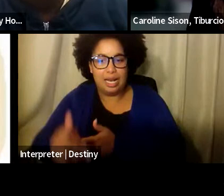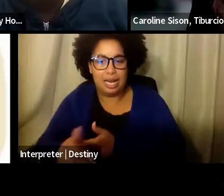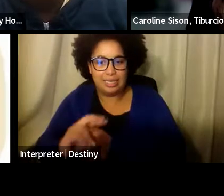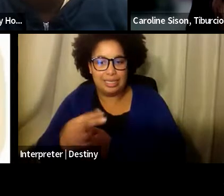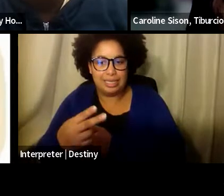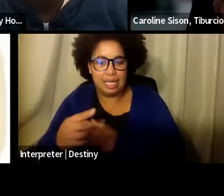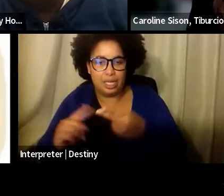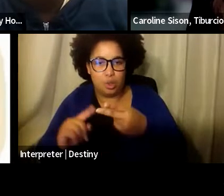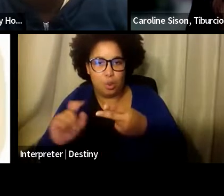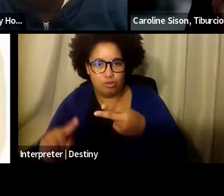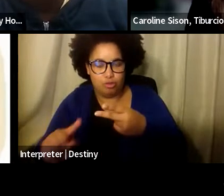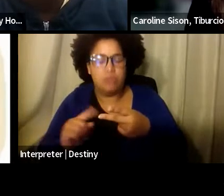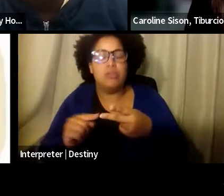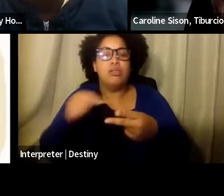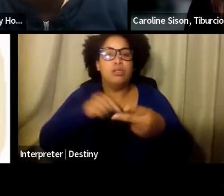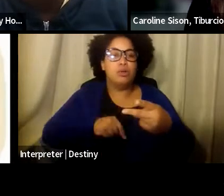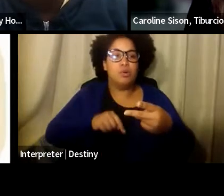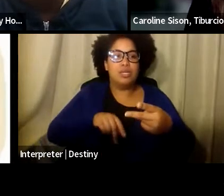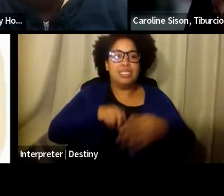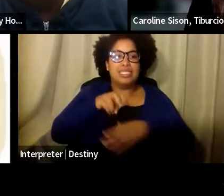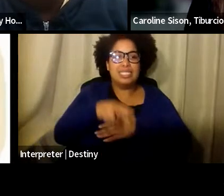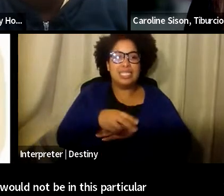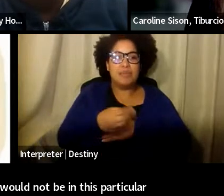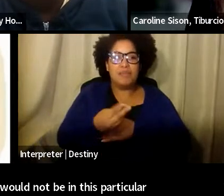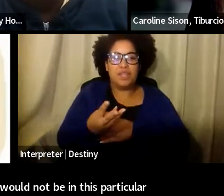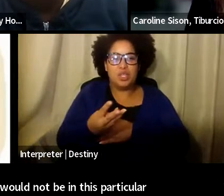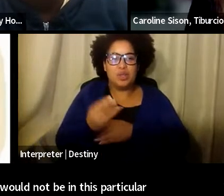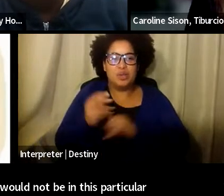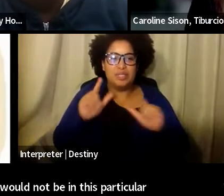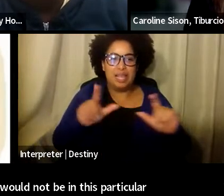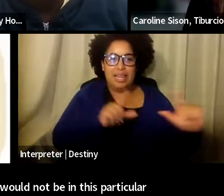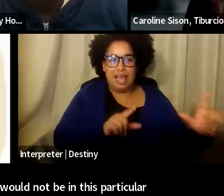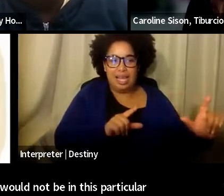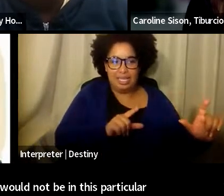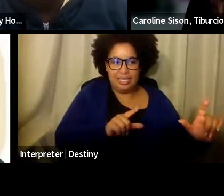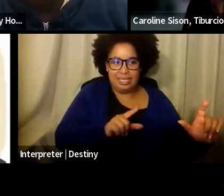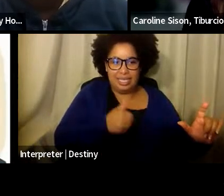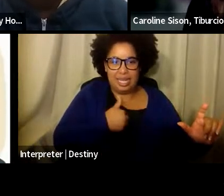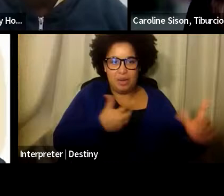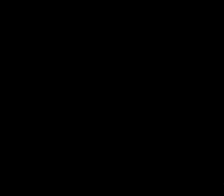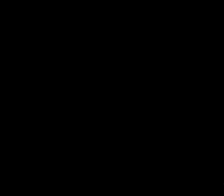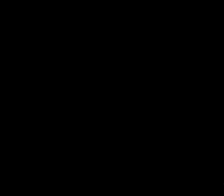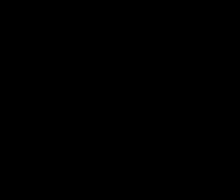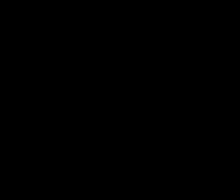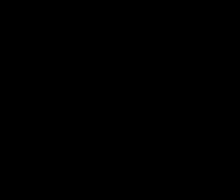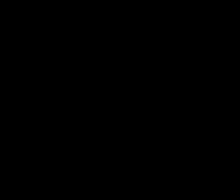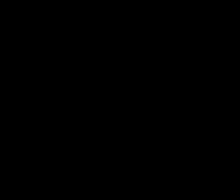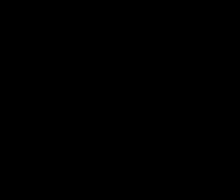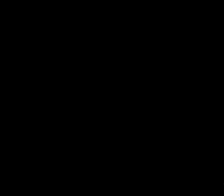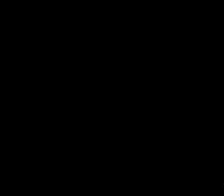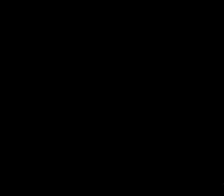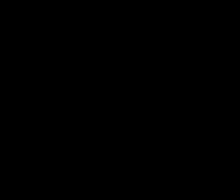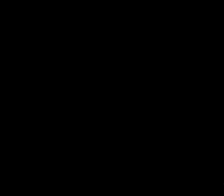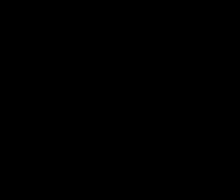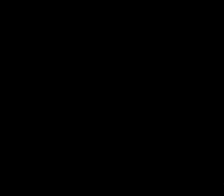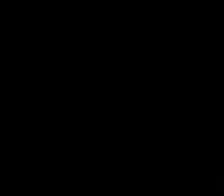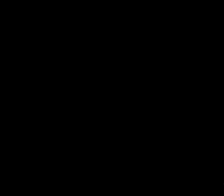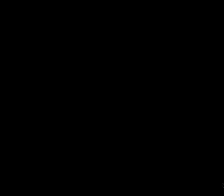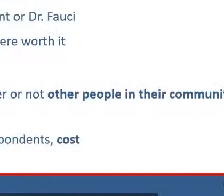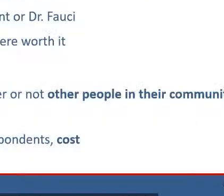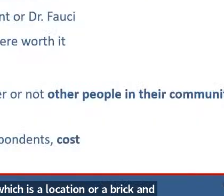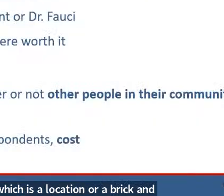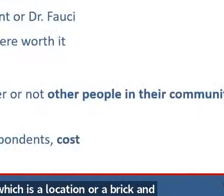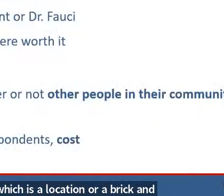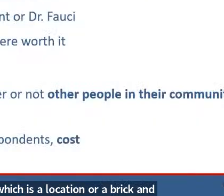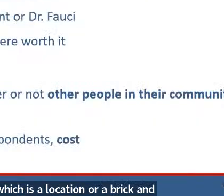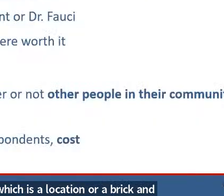second question, we did skip over a couple of slides that we just wanted to cover really quickly. Lauren, if you could pull